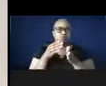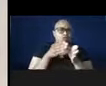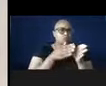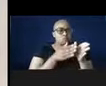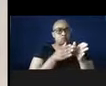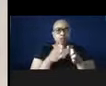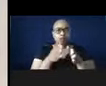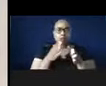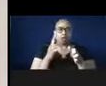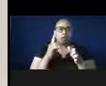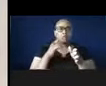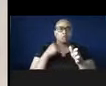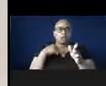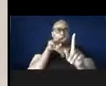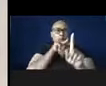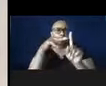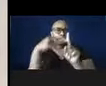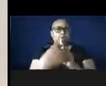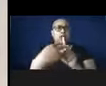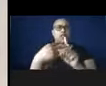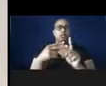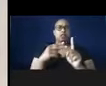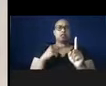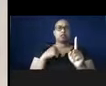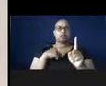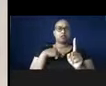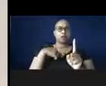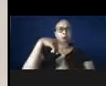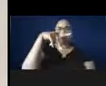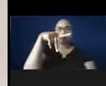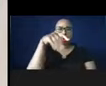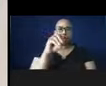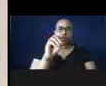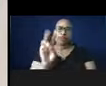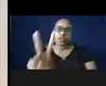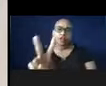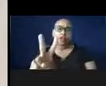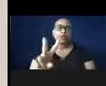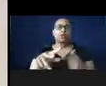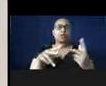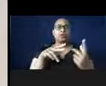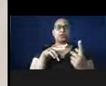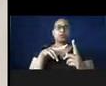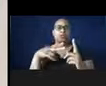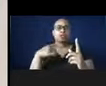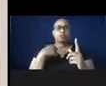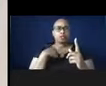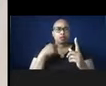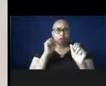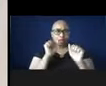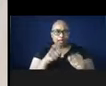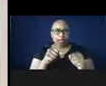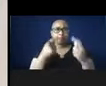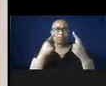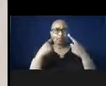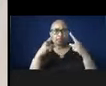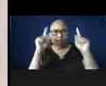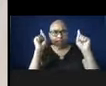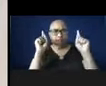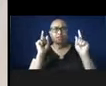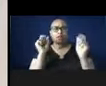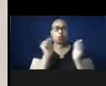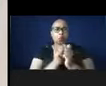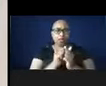perspective, point of view, about how we could be successful in being stewards of Clara Barton National Historic Site, but